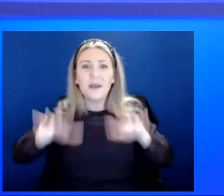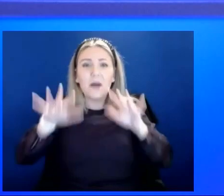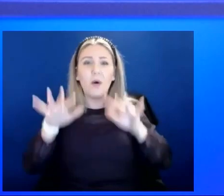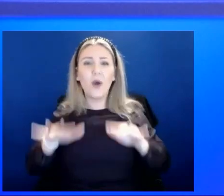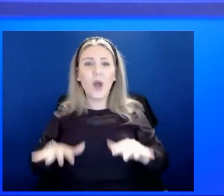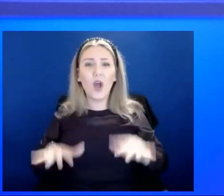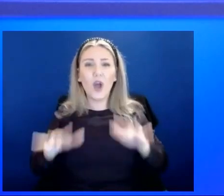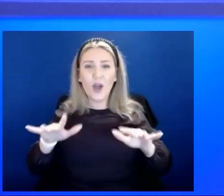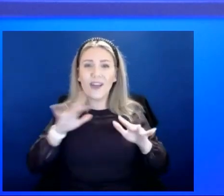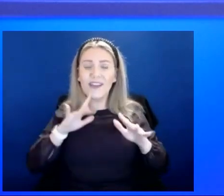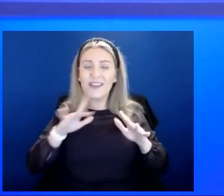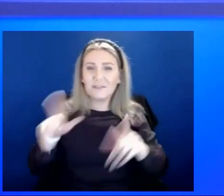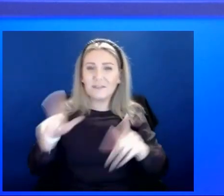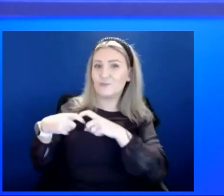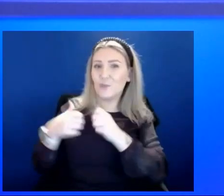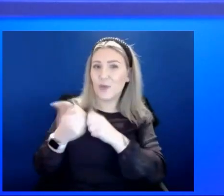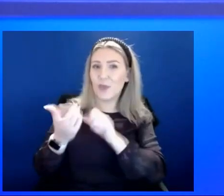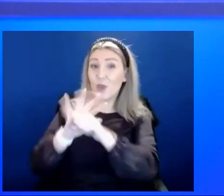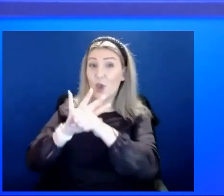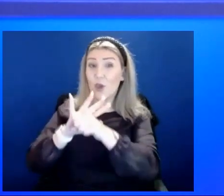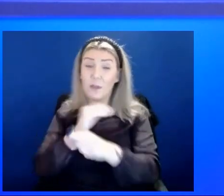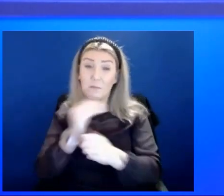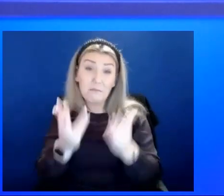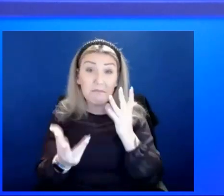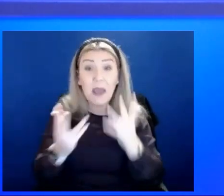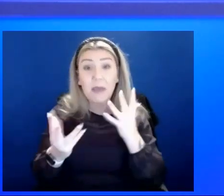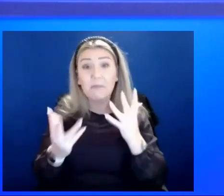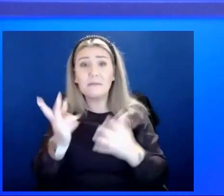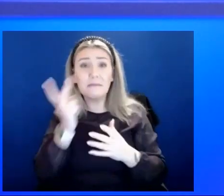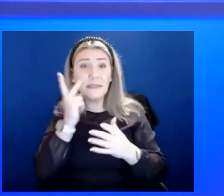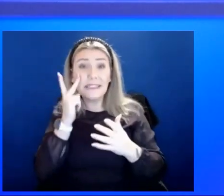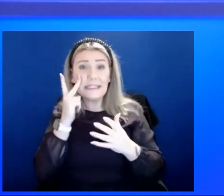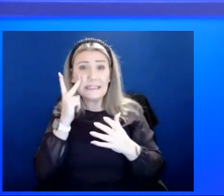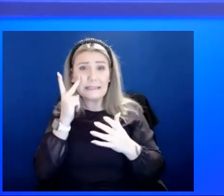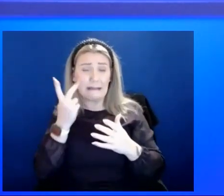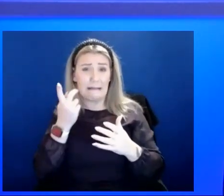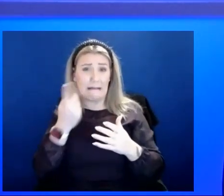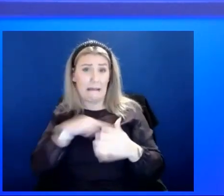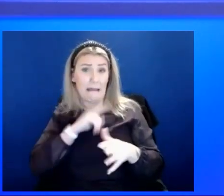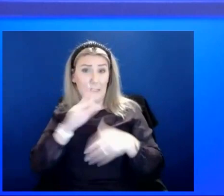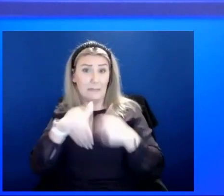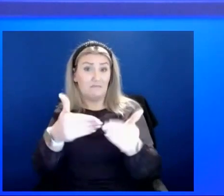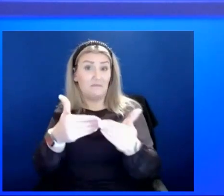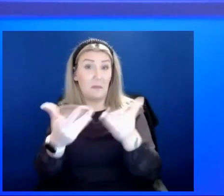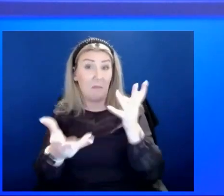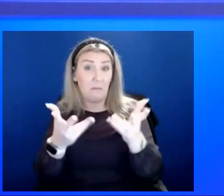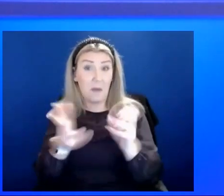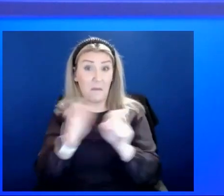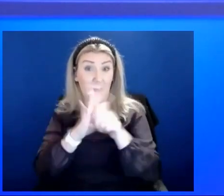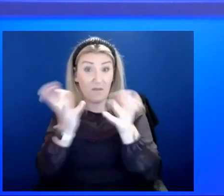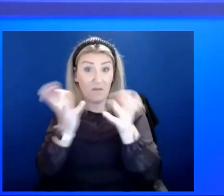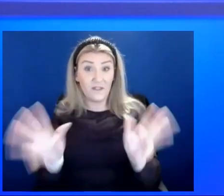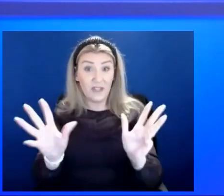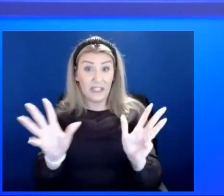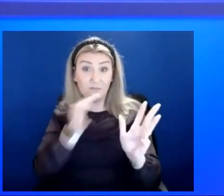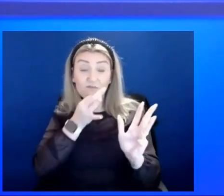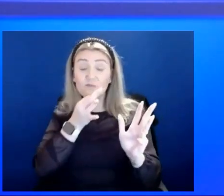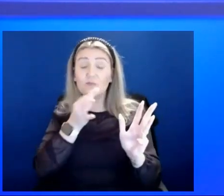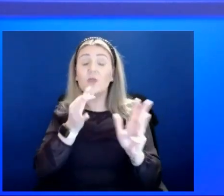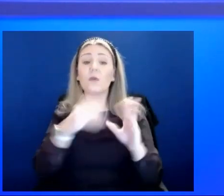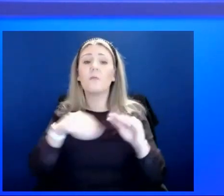lull in the COVID world, and maybe even seeing us progressing towards the end of it. And I think that the more that we can